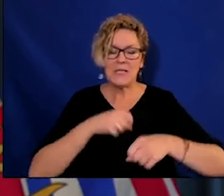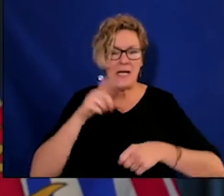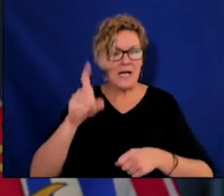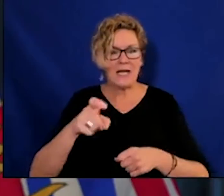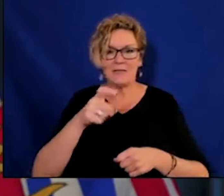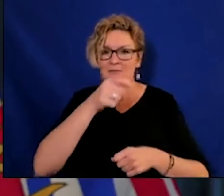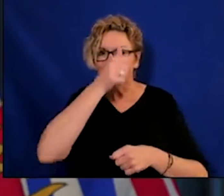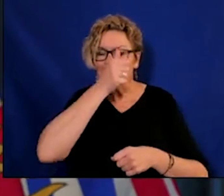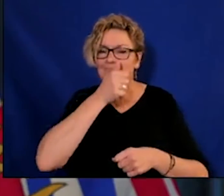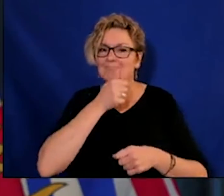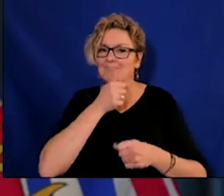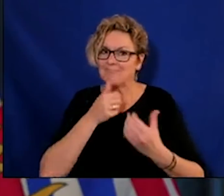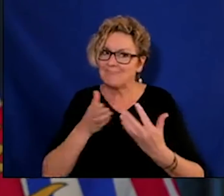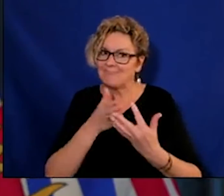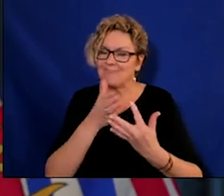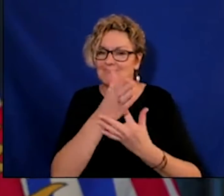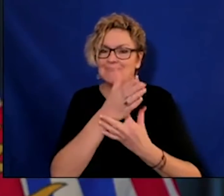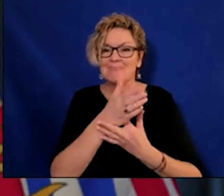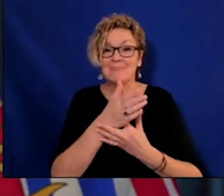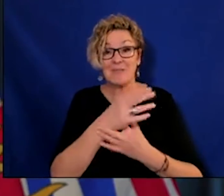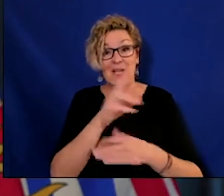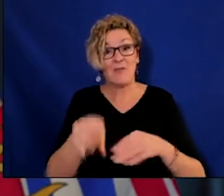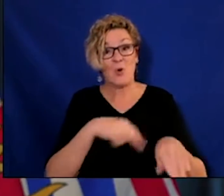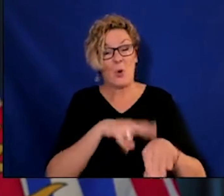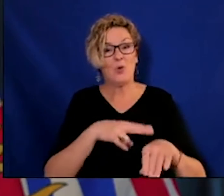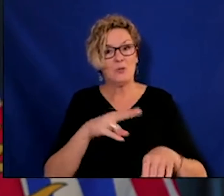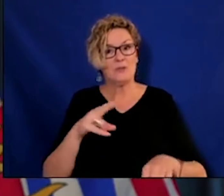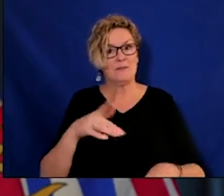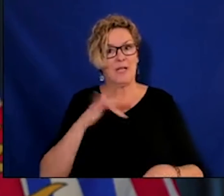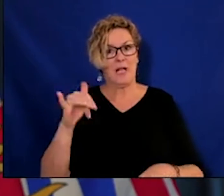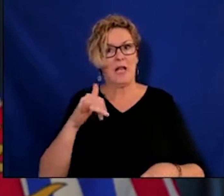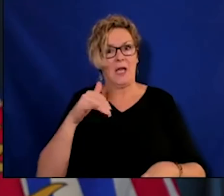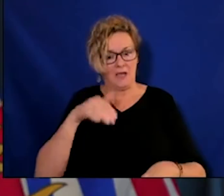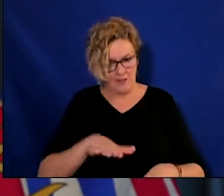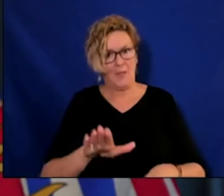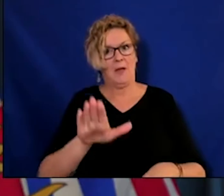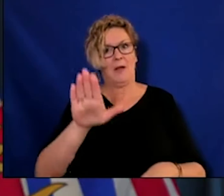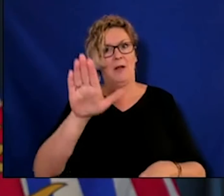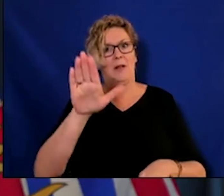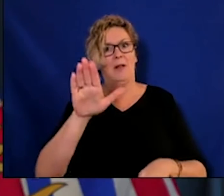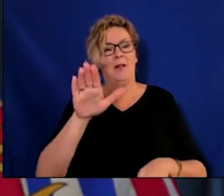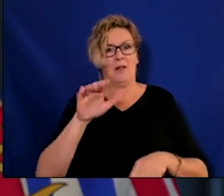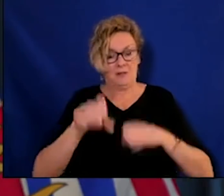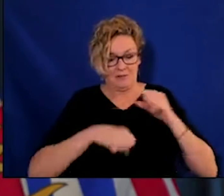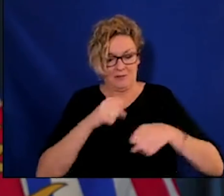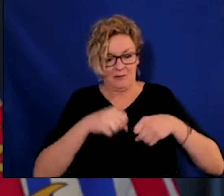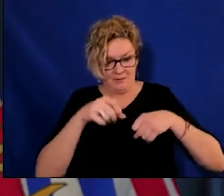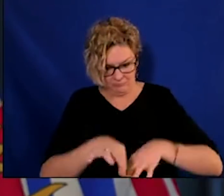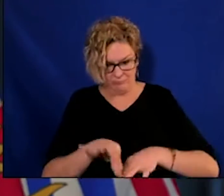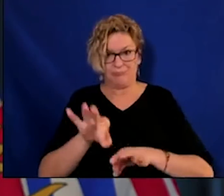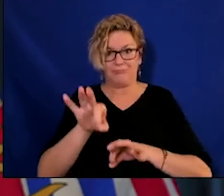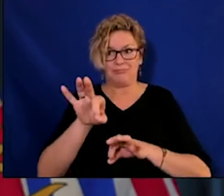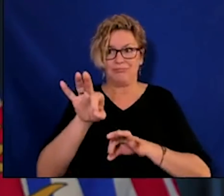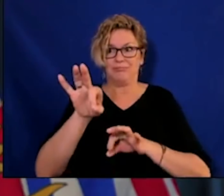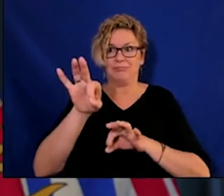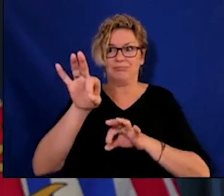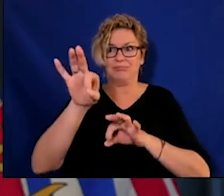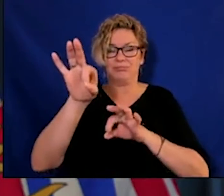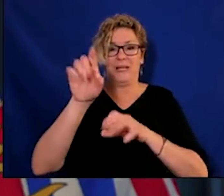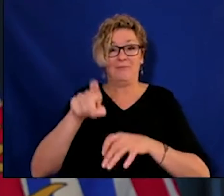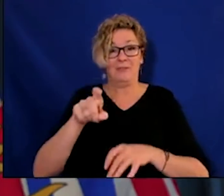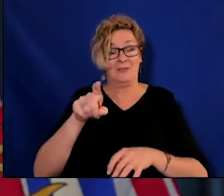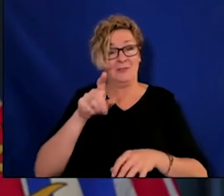may have to slow down when you're going uphill, we can get over the top and we can enjoy the downhill on the other